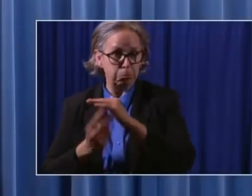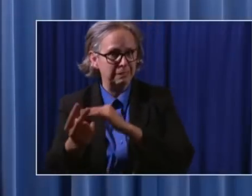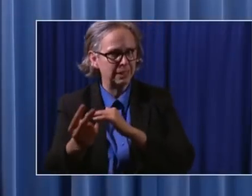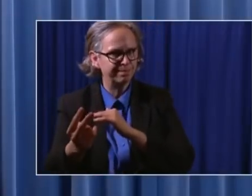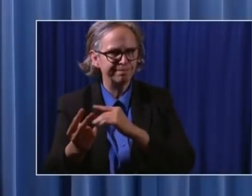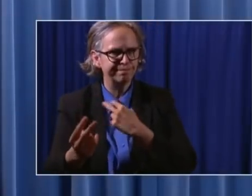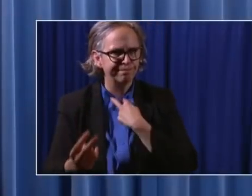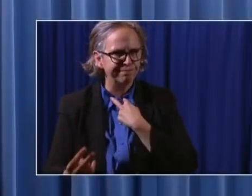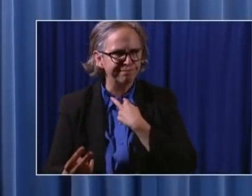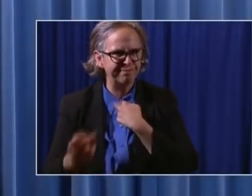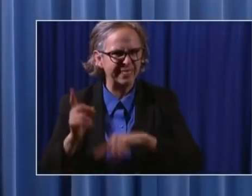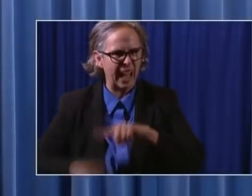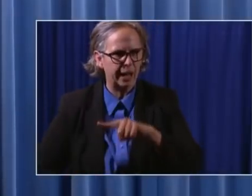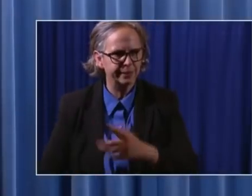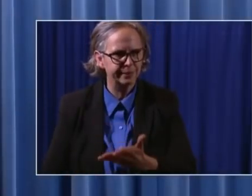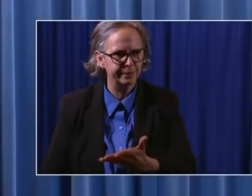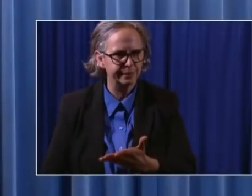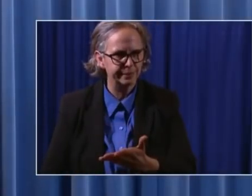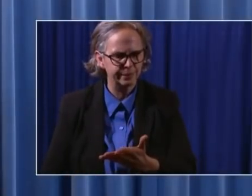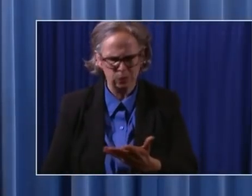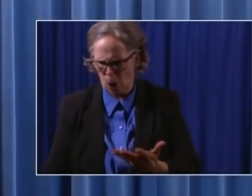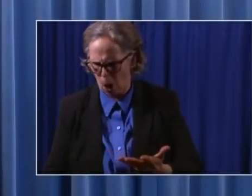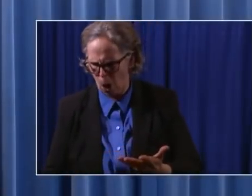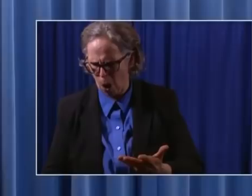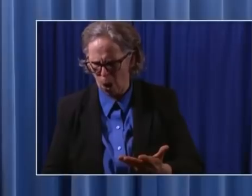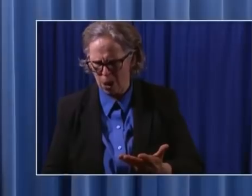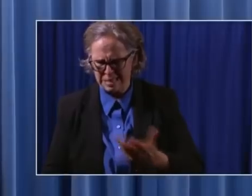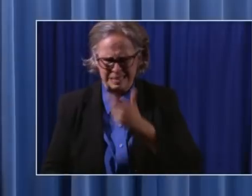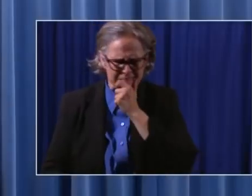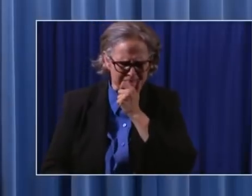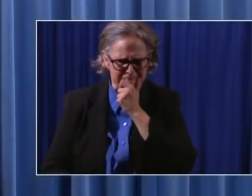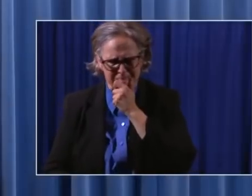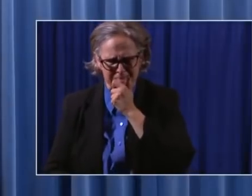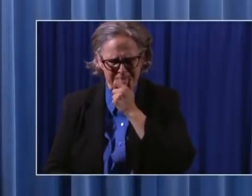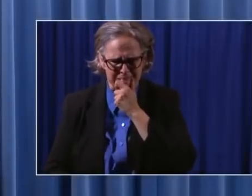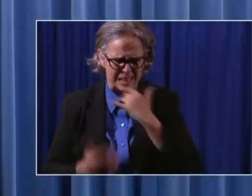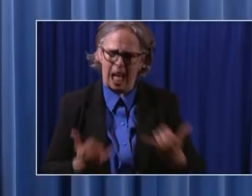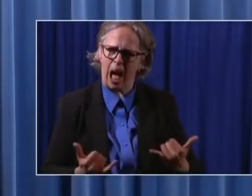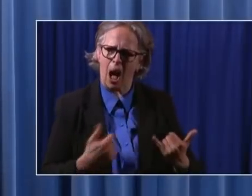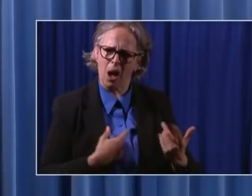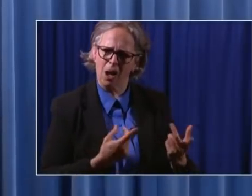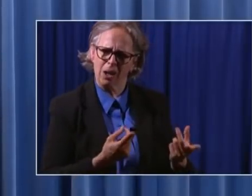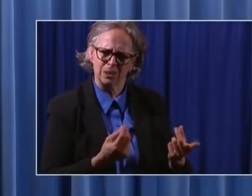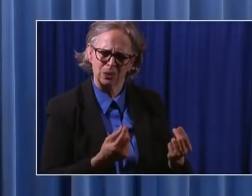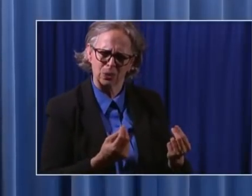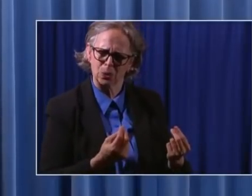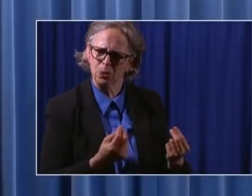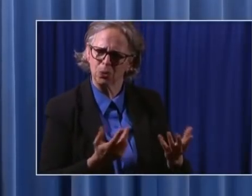exactly what this virus is going to do. I mean, what you're starting to see in college,